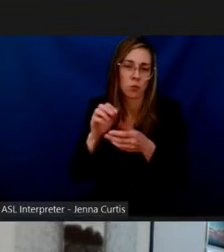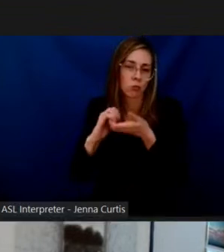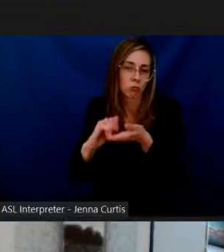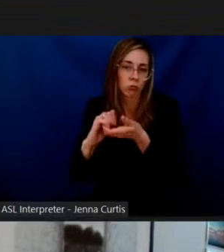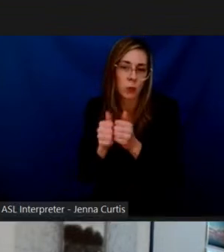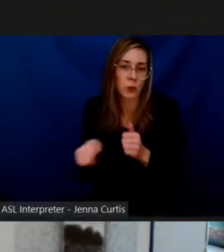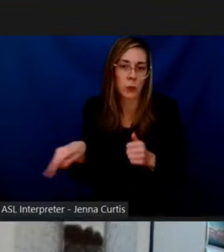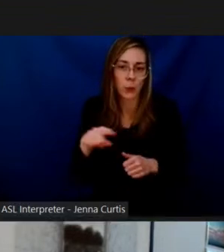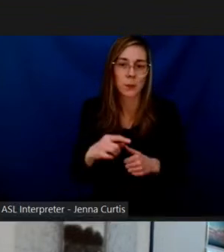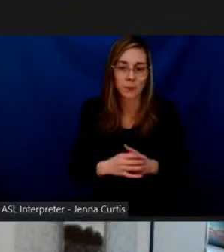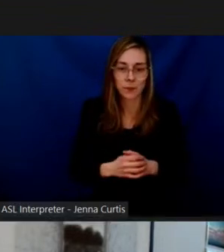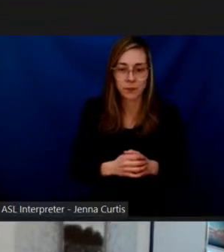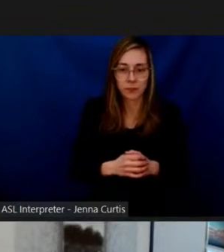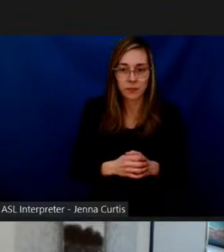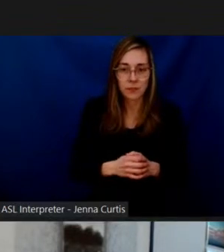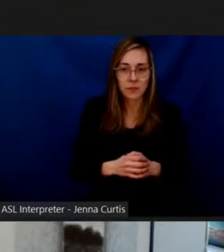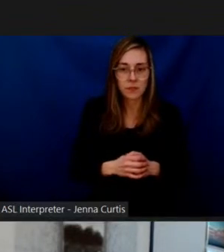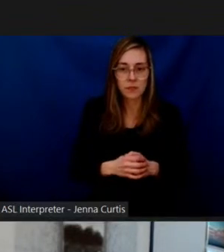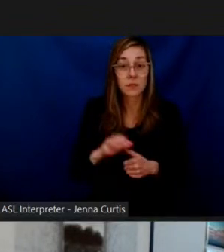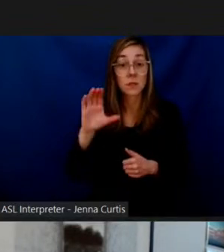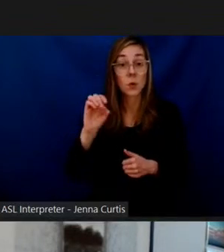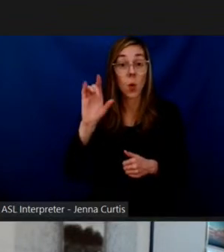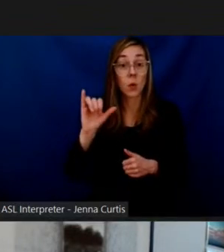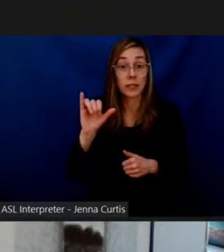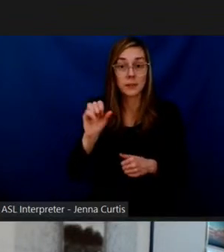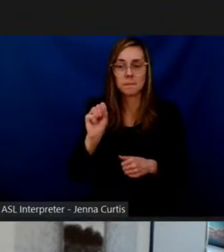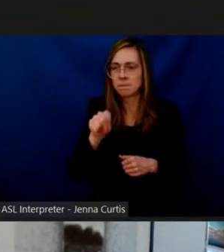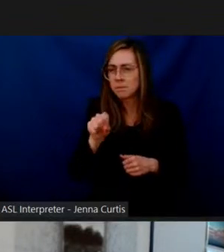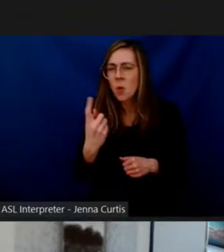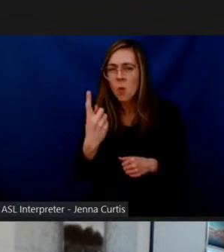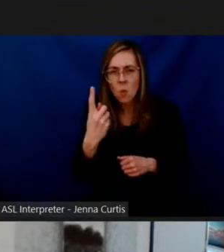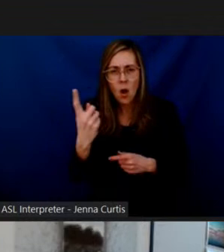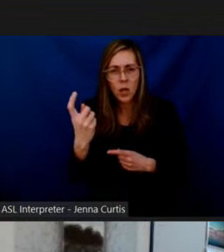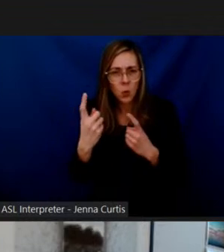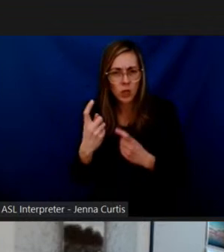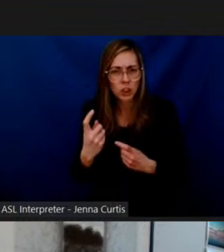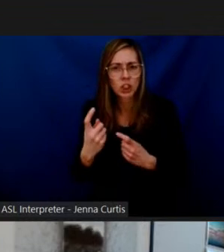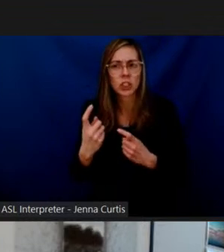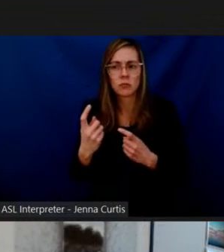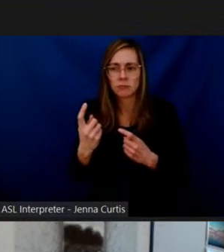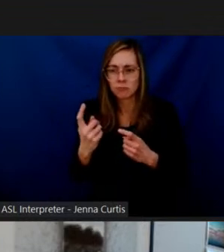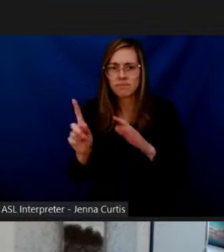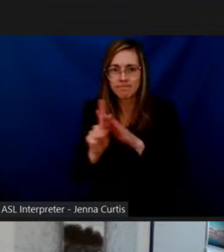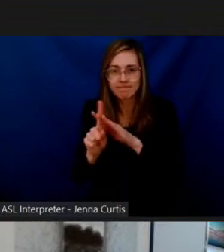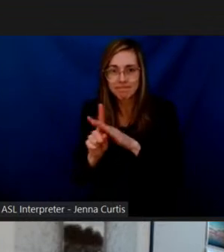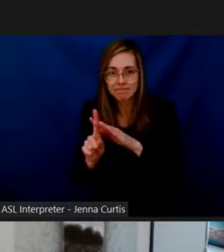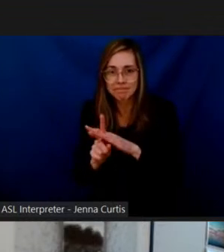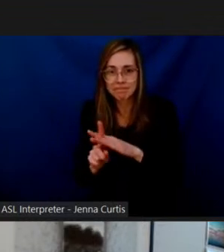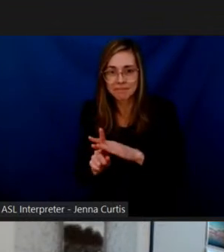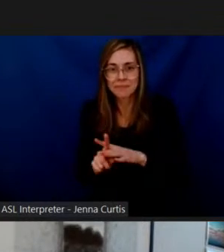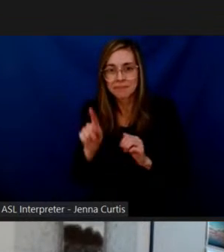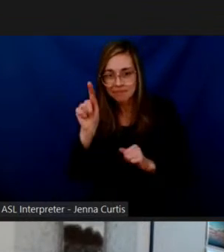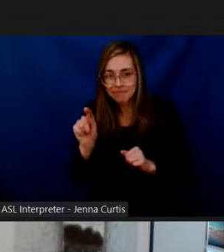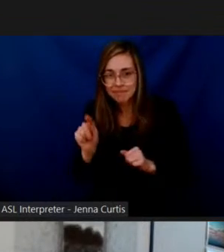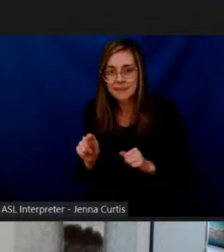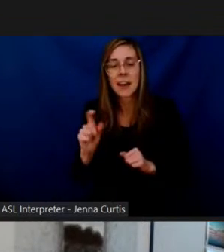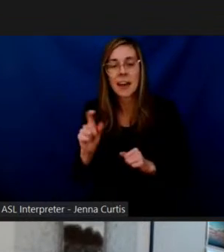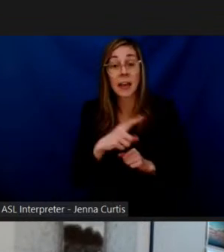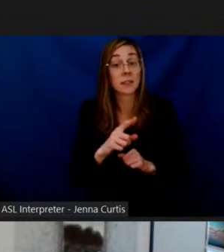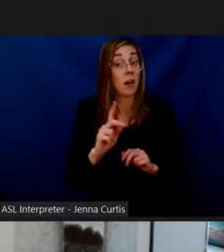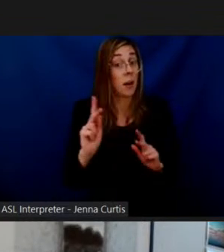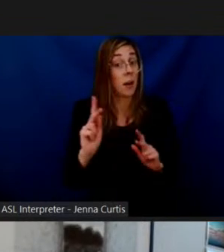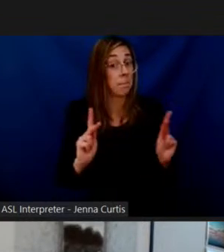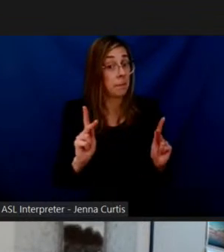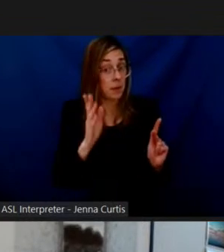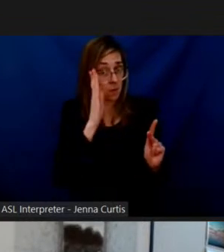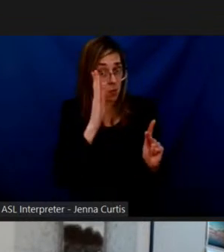That's great. One question that's been brought up a few times is whether folks will be required to go to this campsite. And